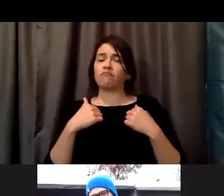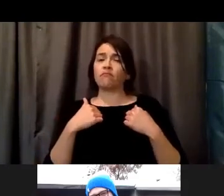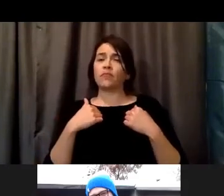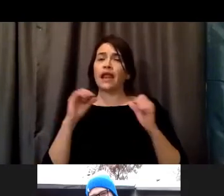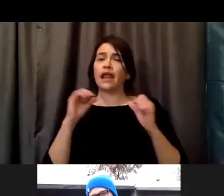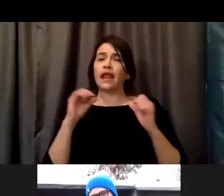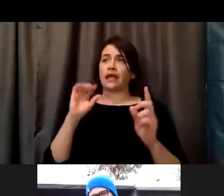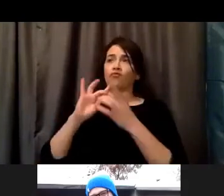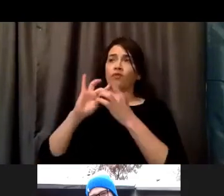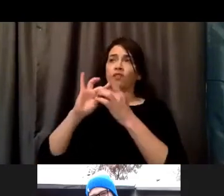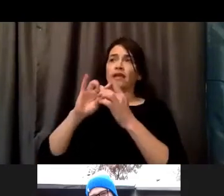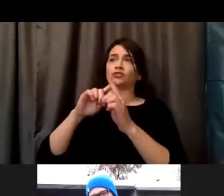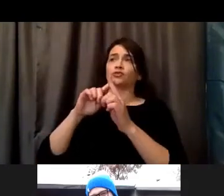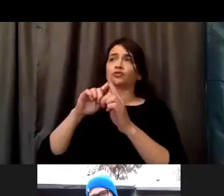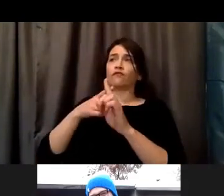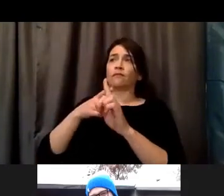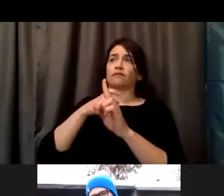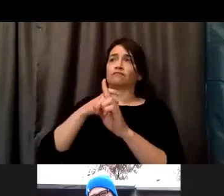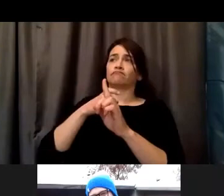point.